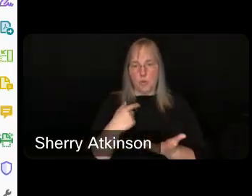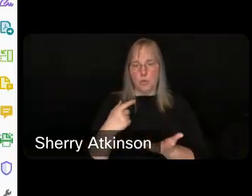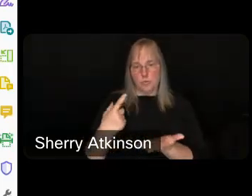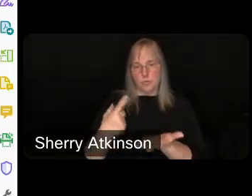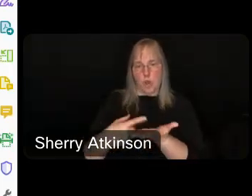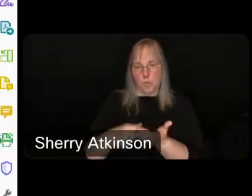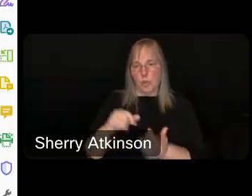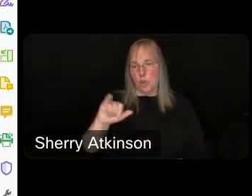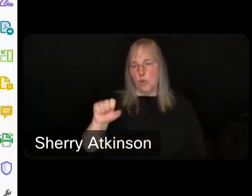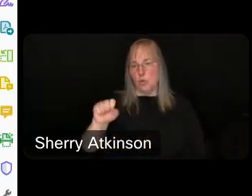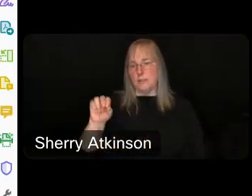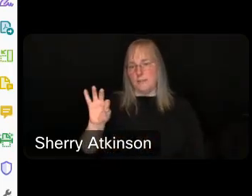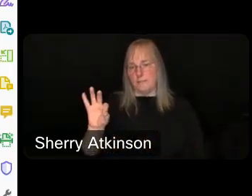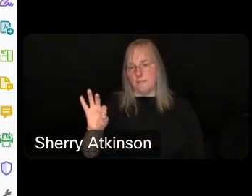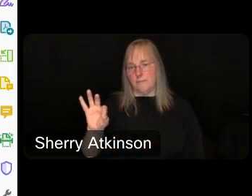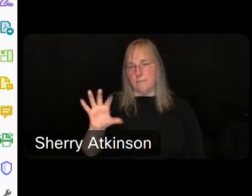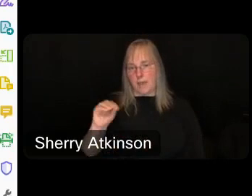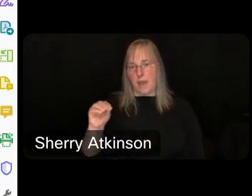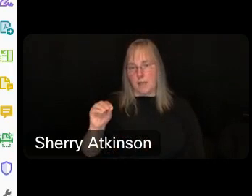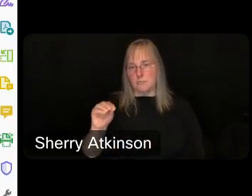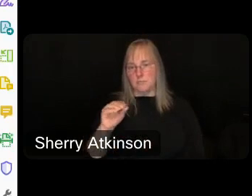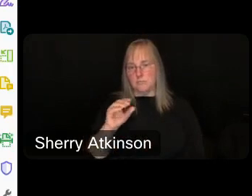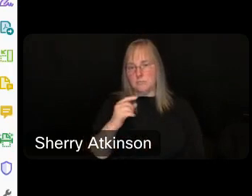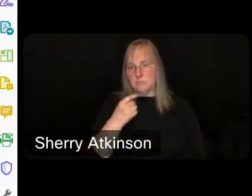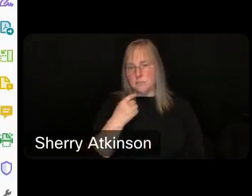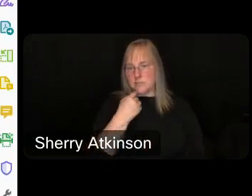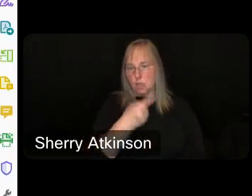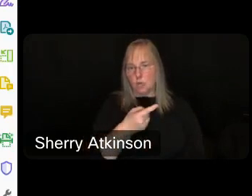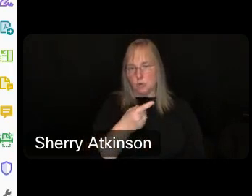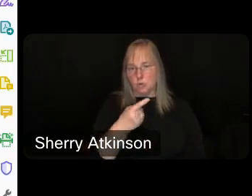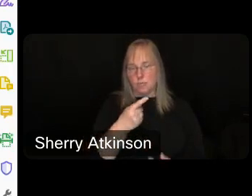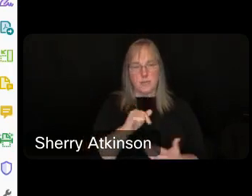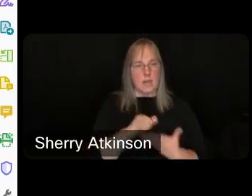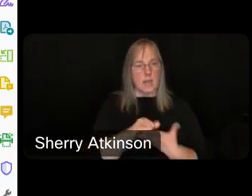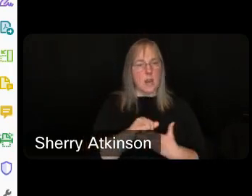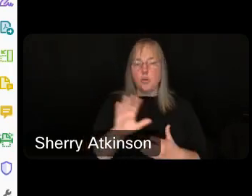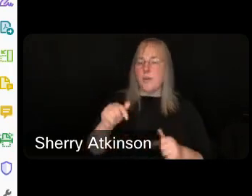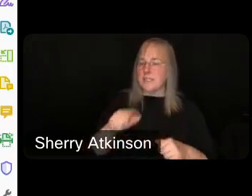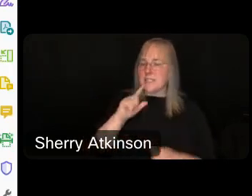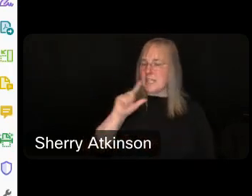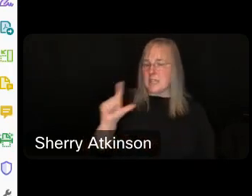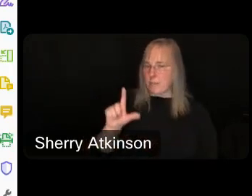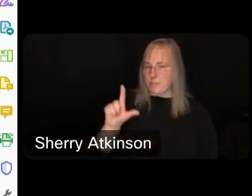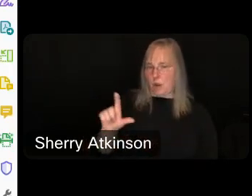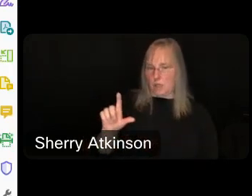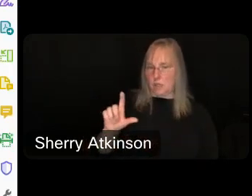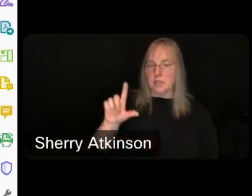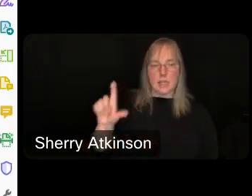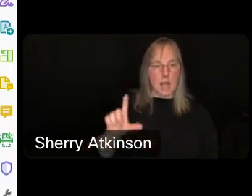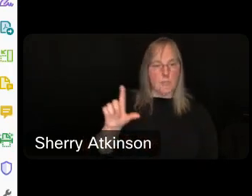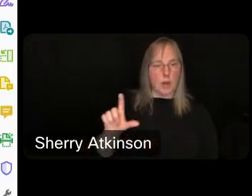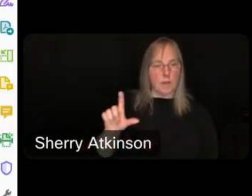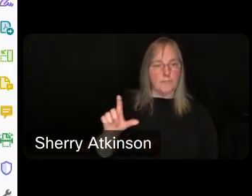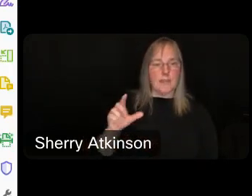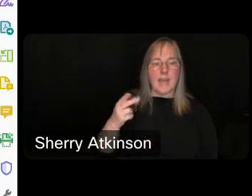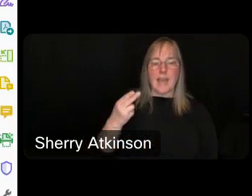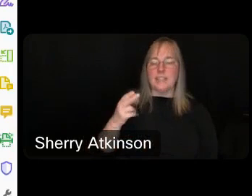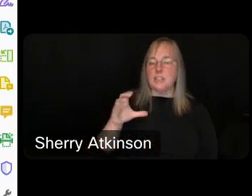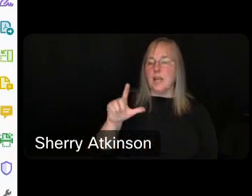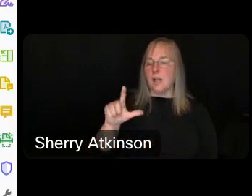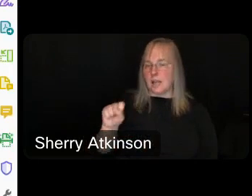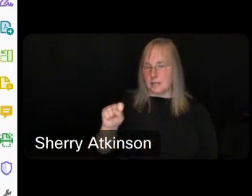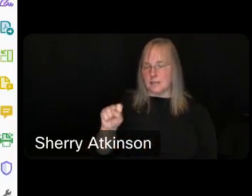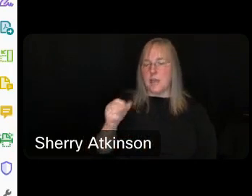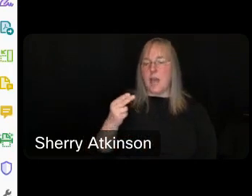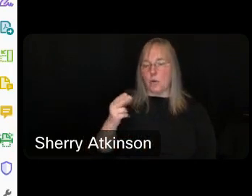week. Okay. No, this is a library. Oh, the library. Gotcha. Sorry, yeah, library. I can touch base with